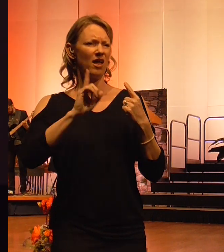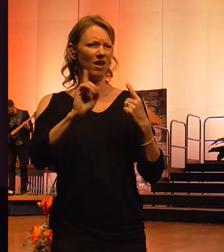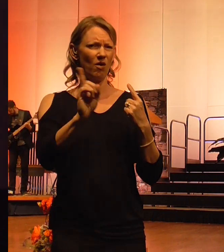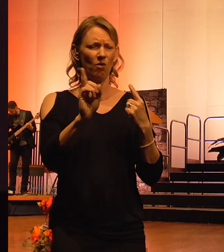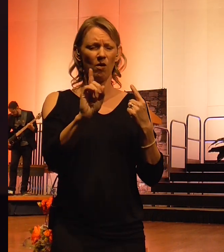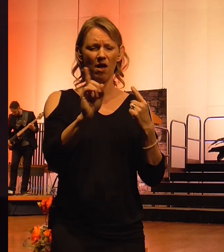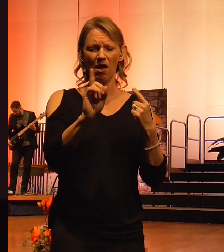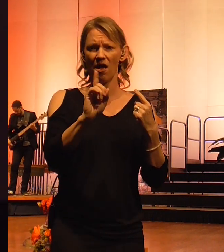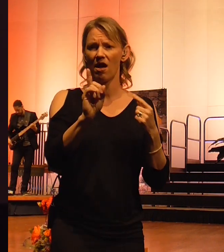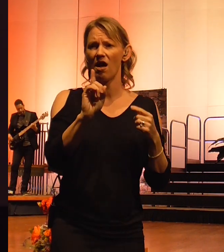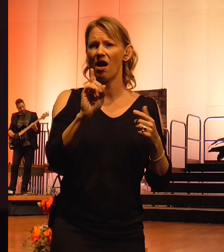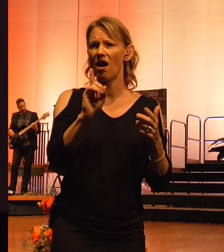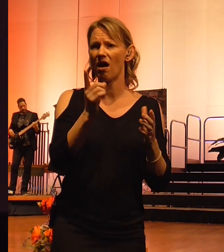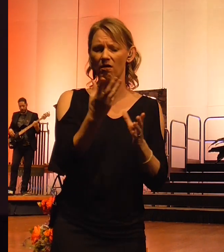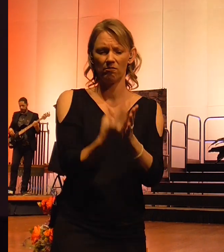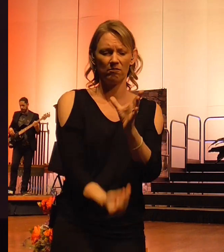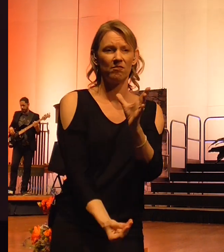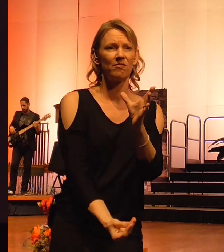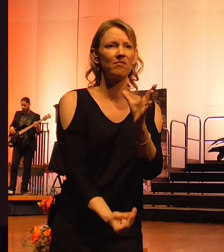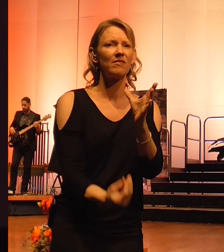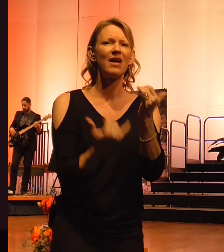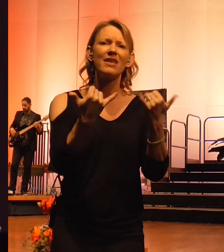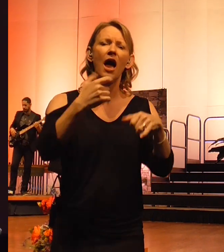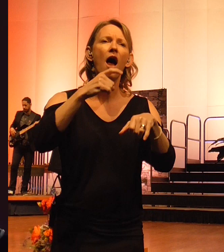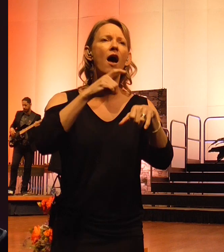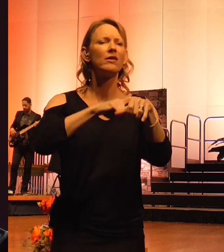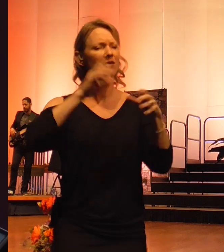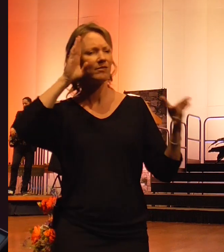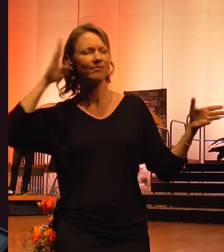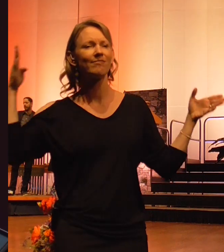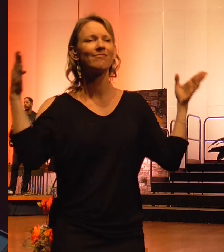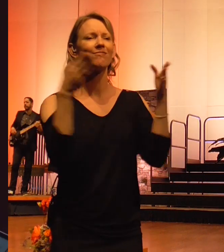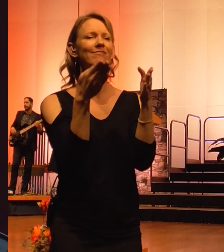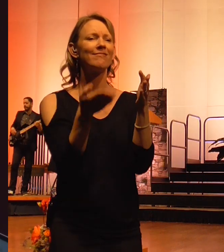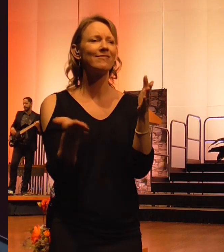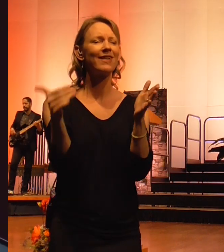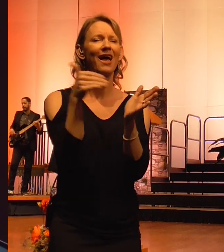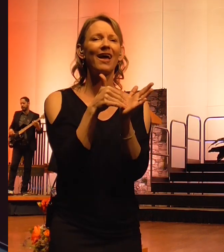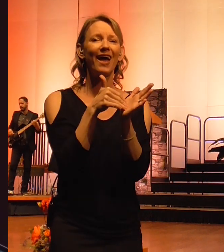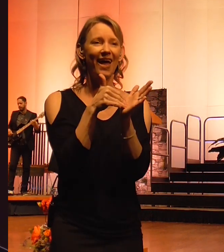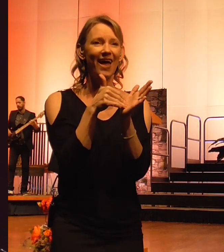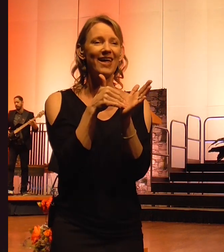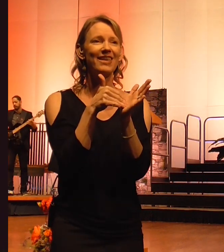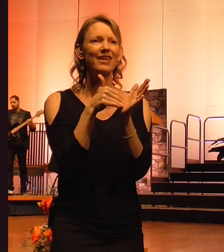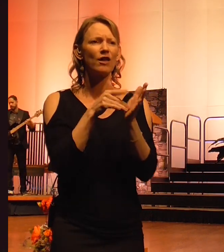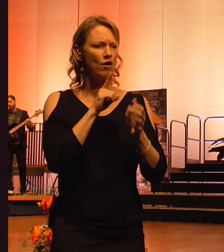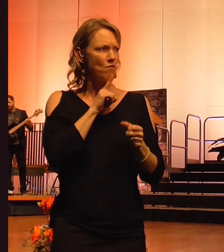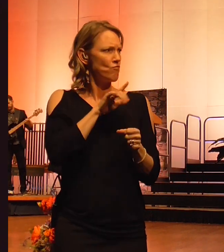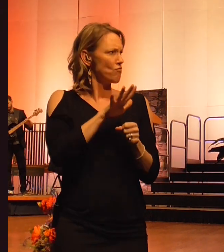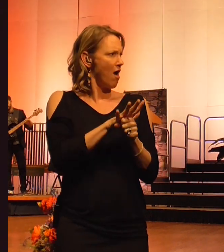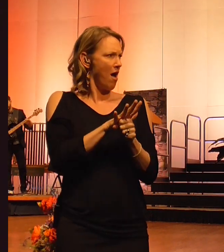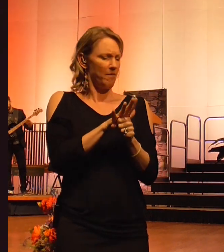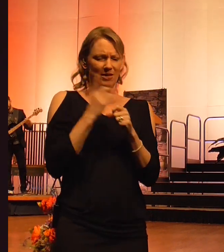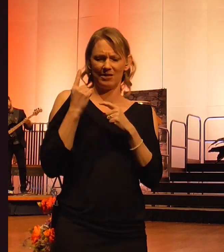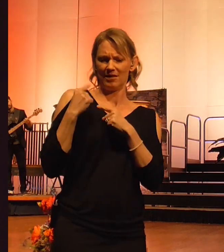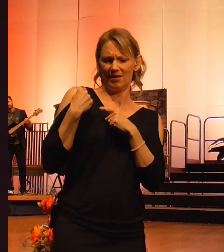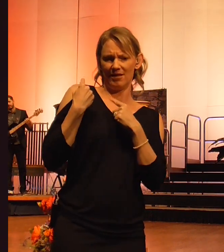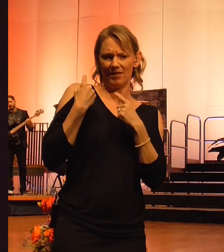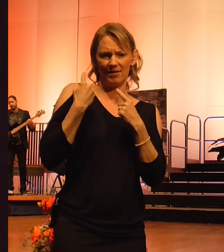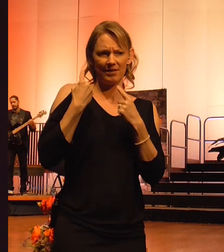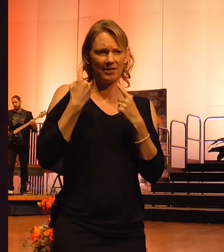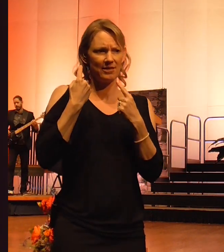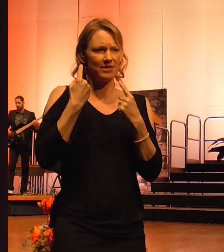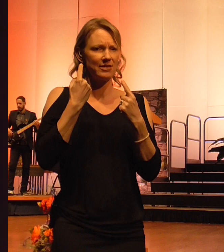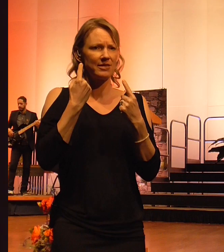This is the time to bring them back. What were the promises